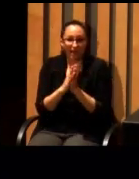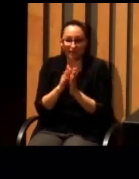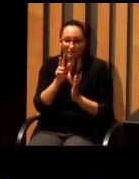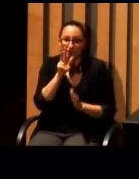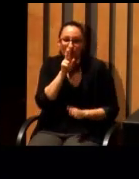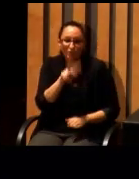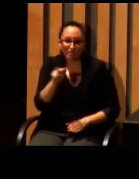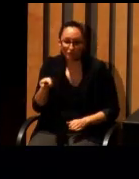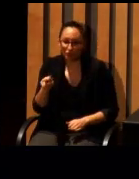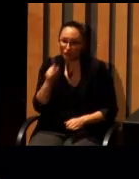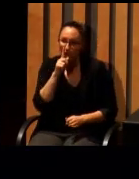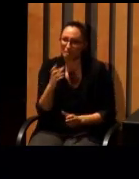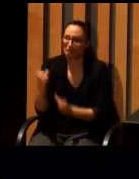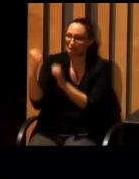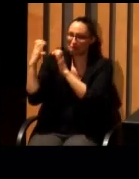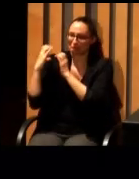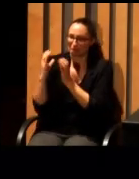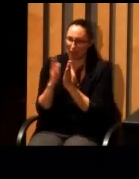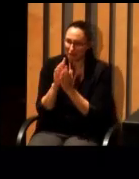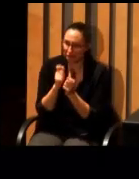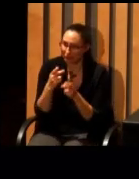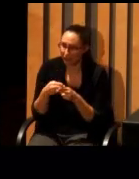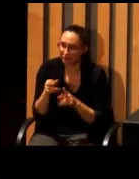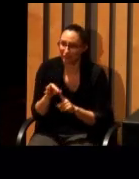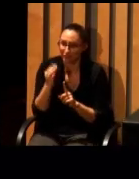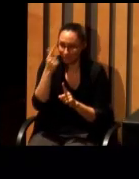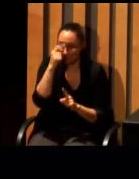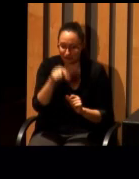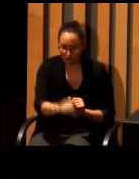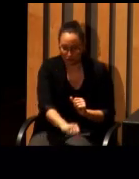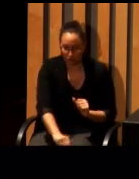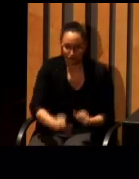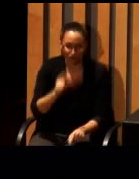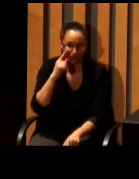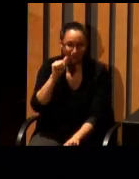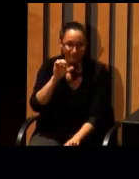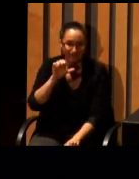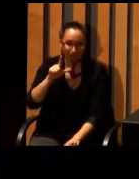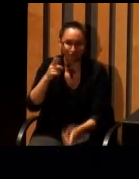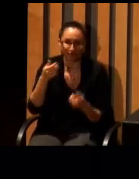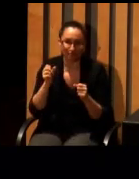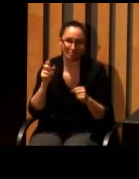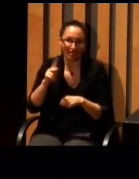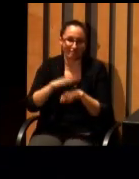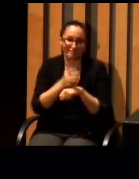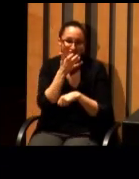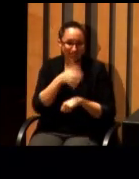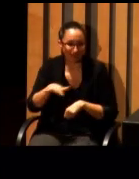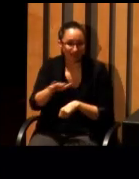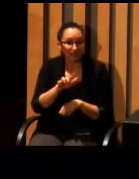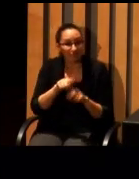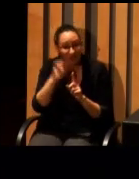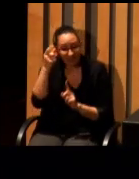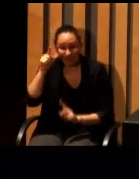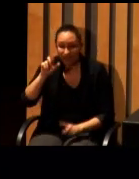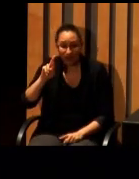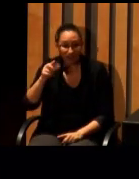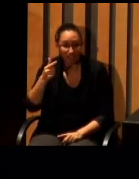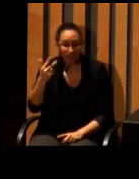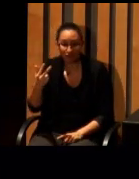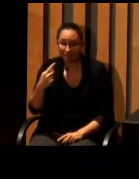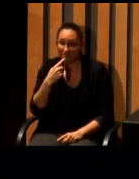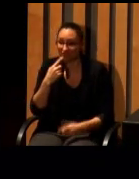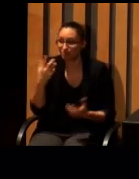taken on, especially one that's undergoing ACL surgery and trying to get back on the field. But he's the one who said, no pressure,